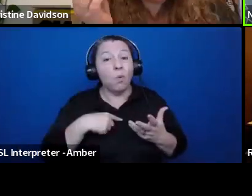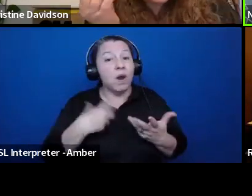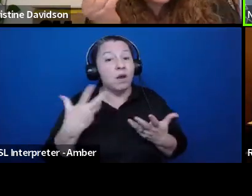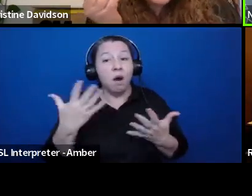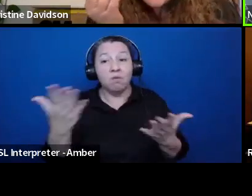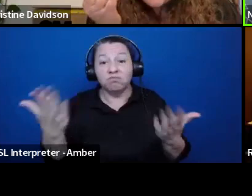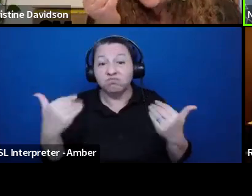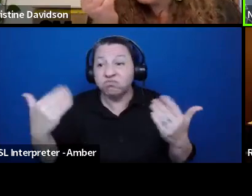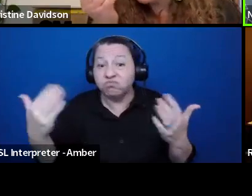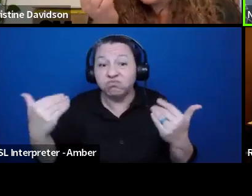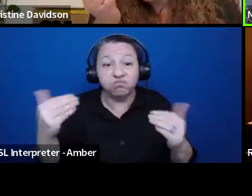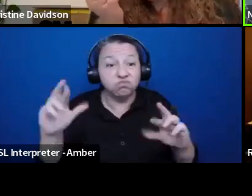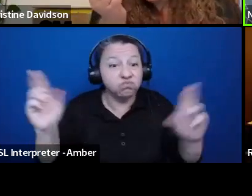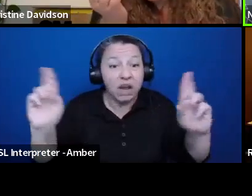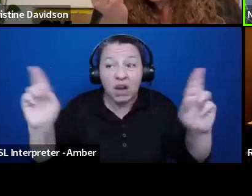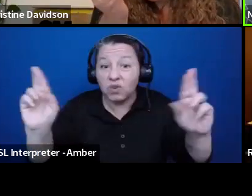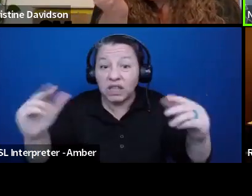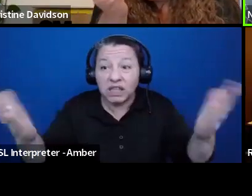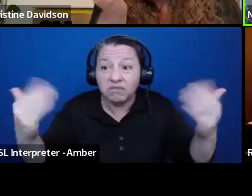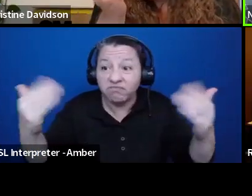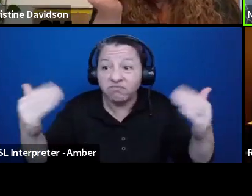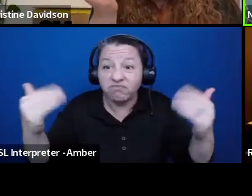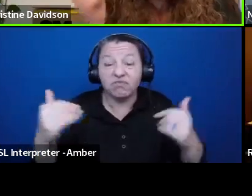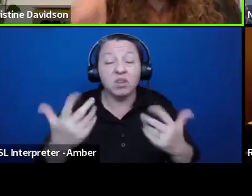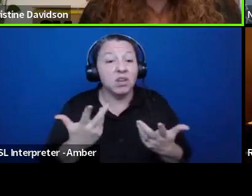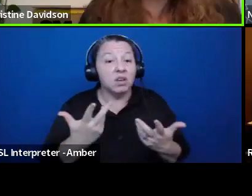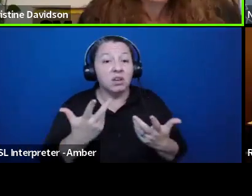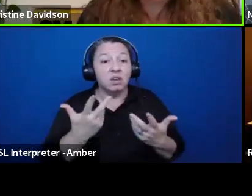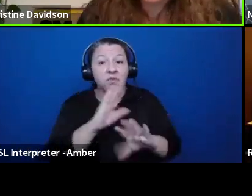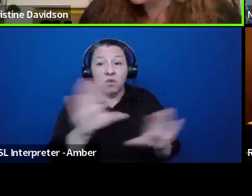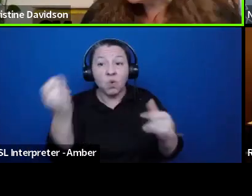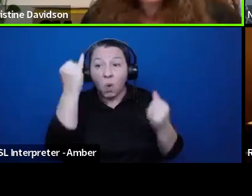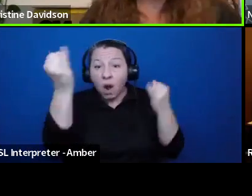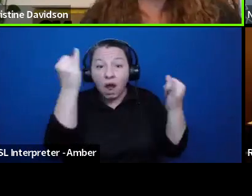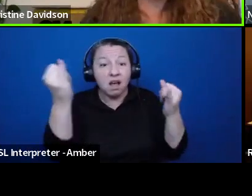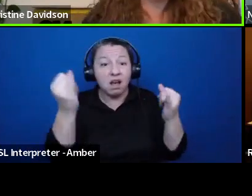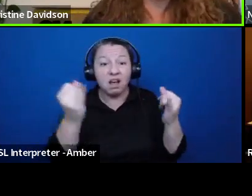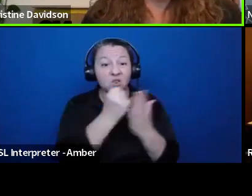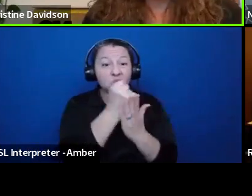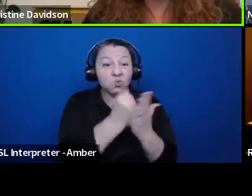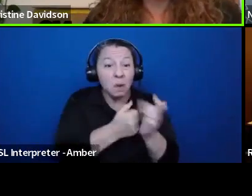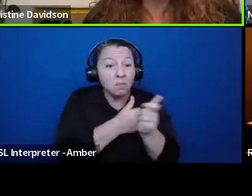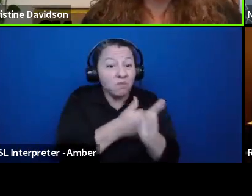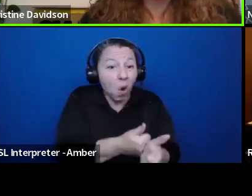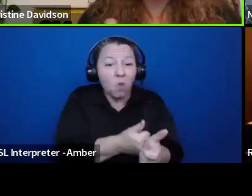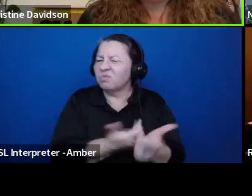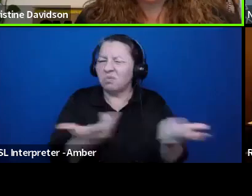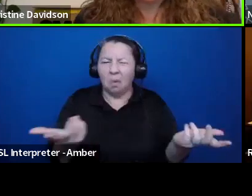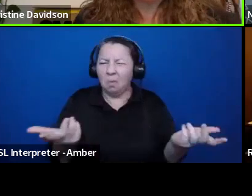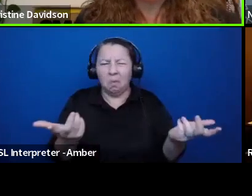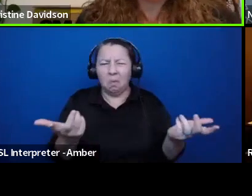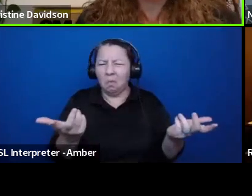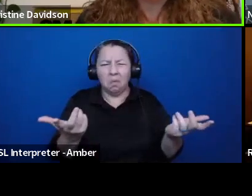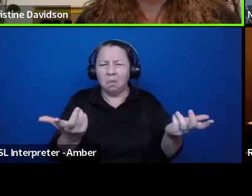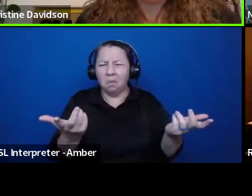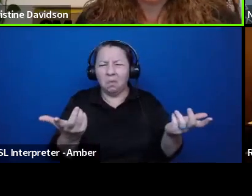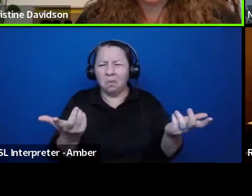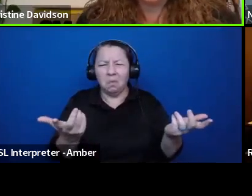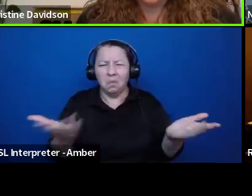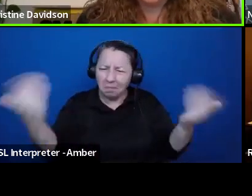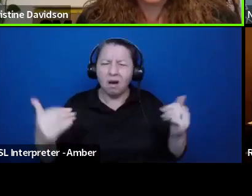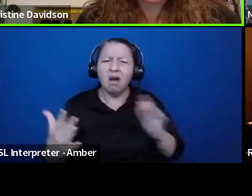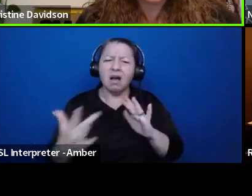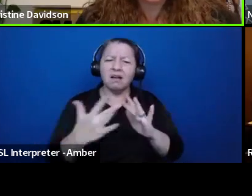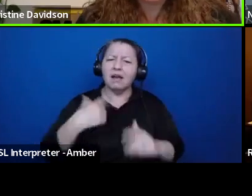Those juicy conversations that, you know, there's no script. It just is. Like contact one of